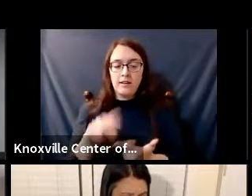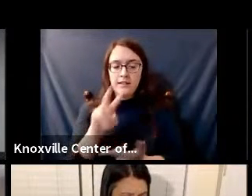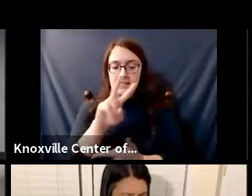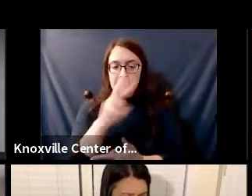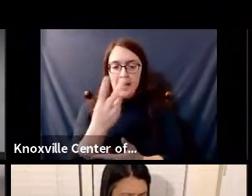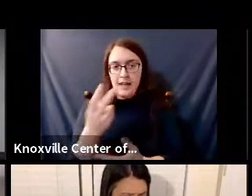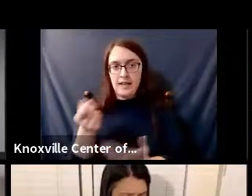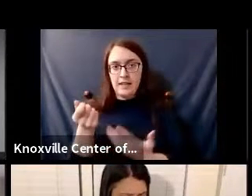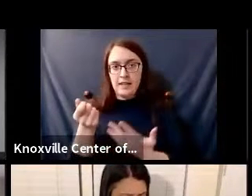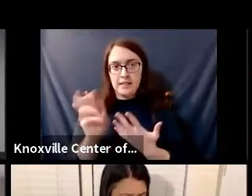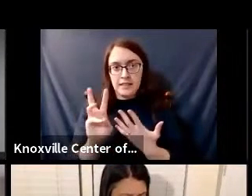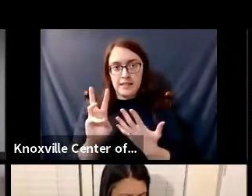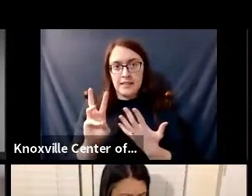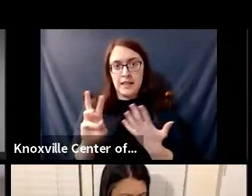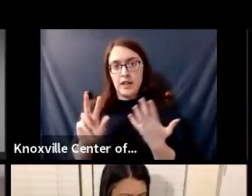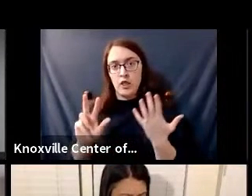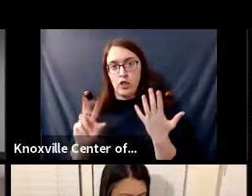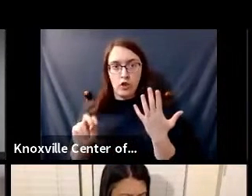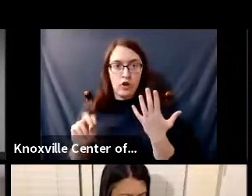30th,